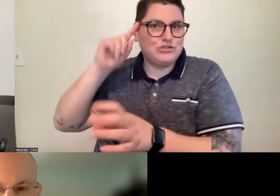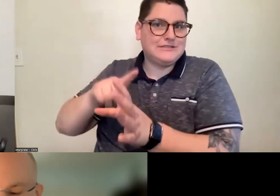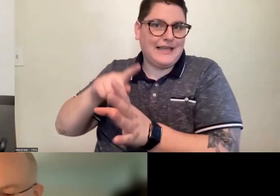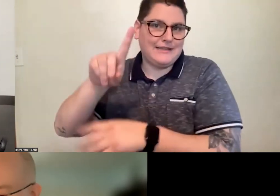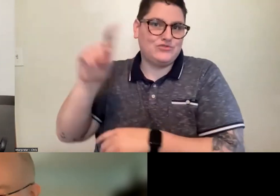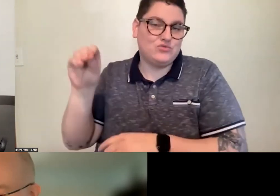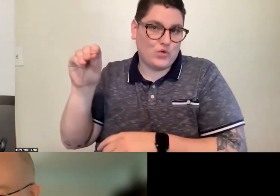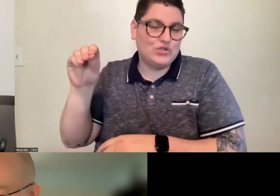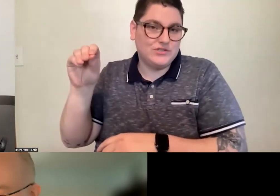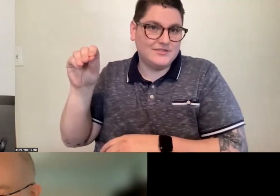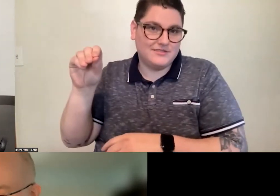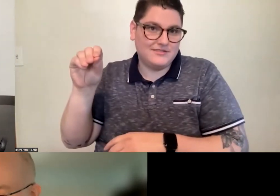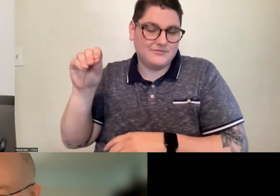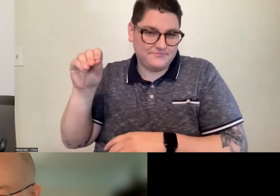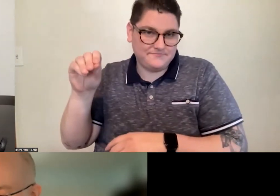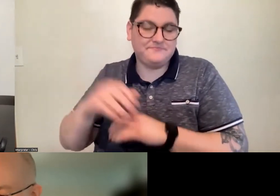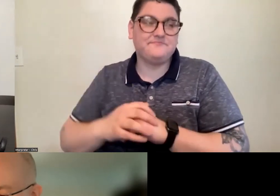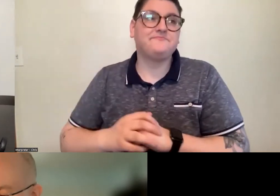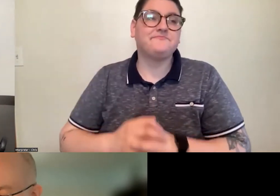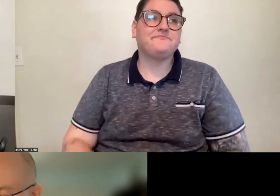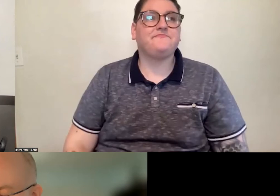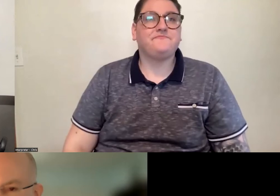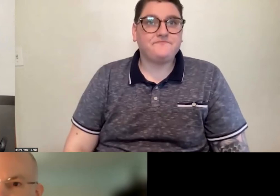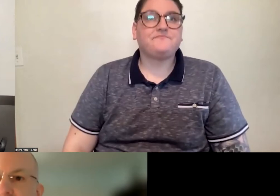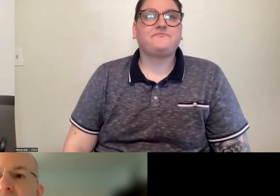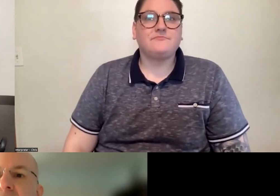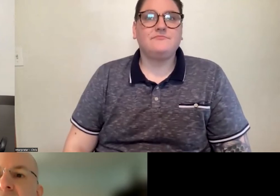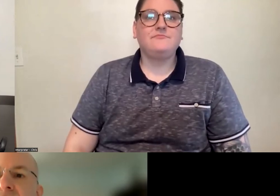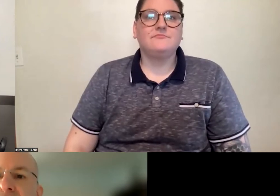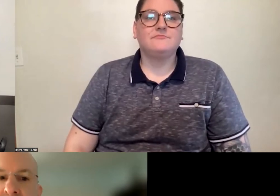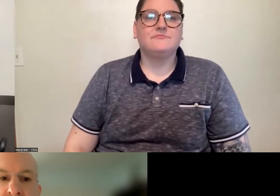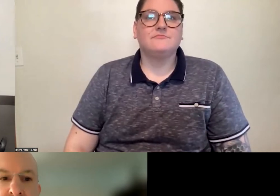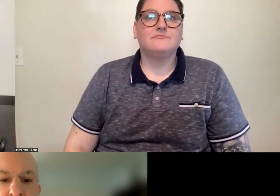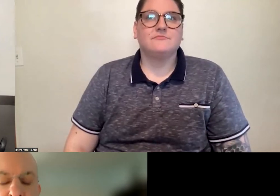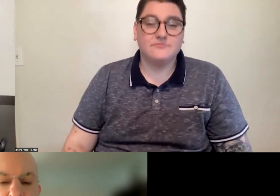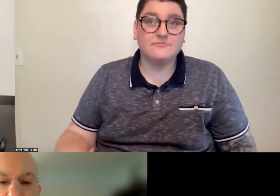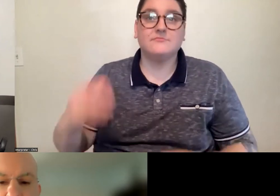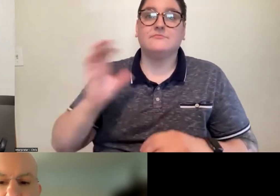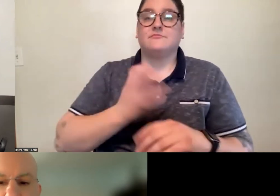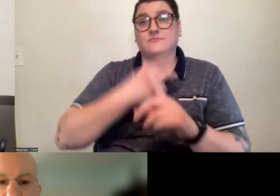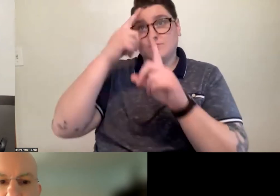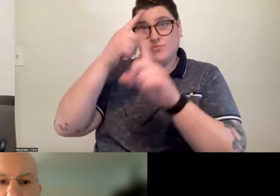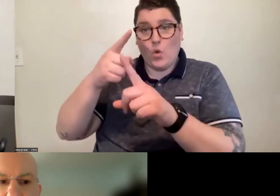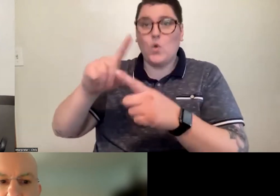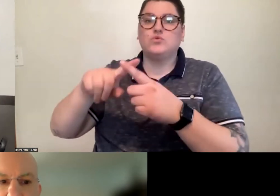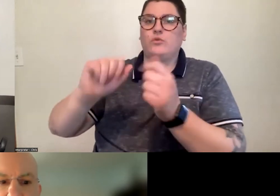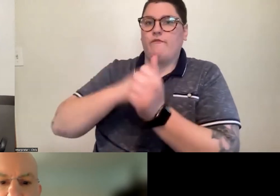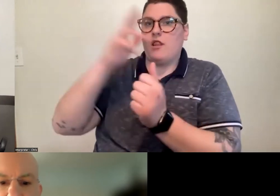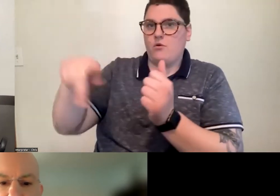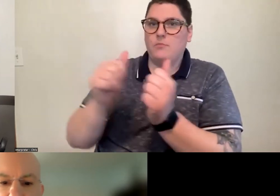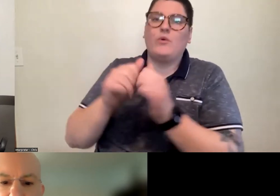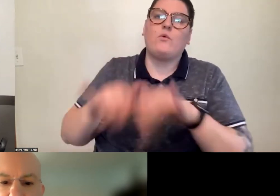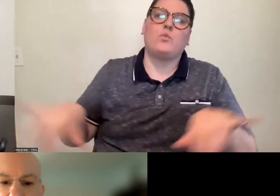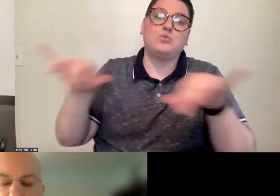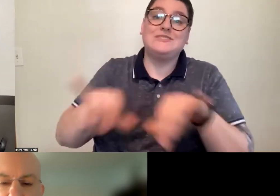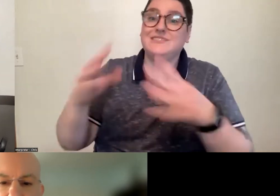disorders. Our interest and have laid out a basic plan is to follow that up with routine